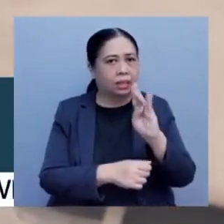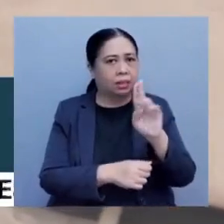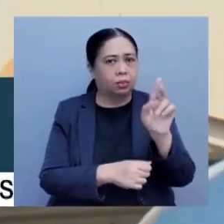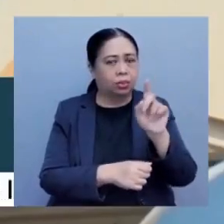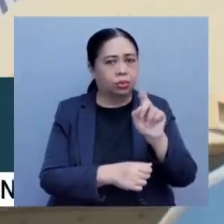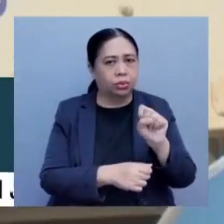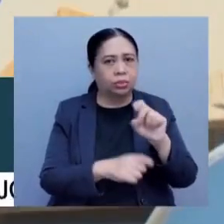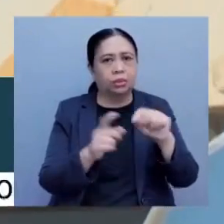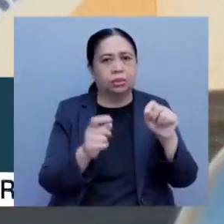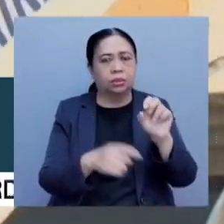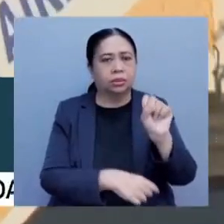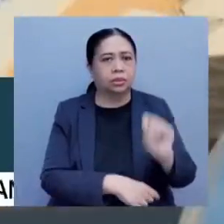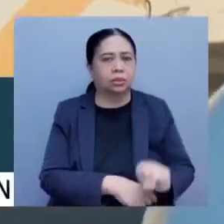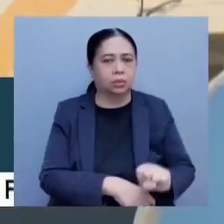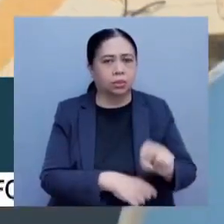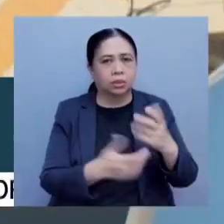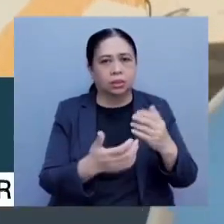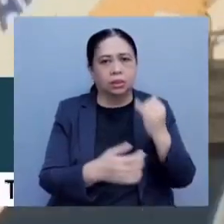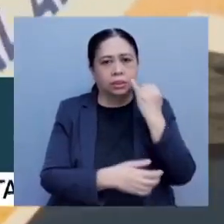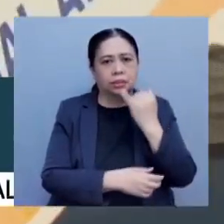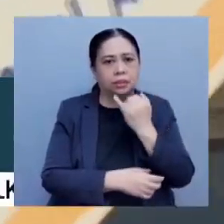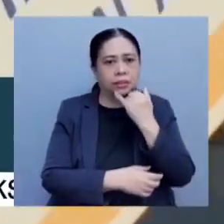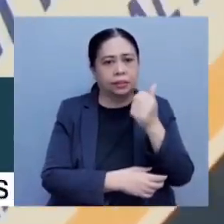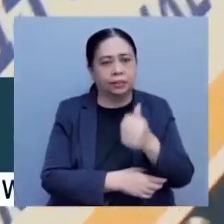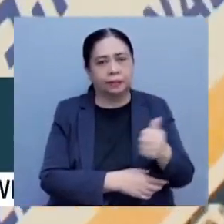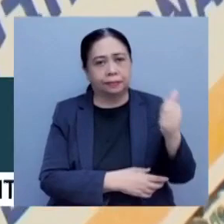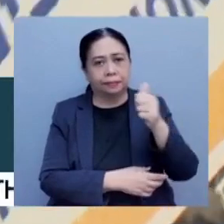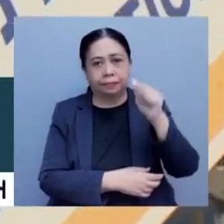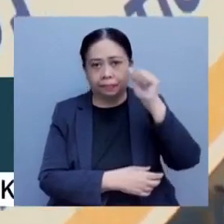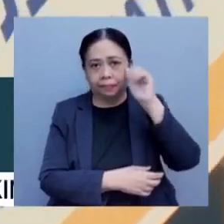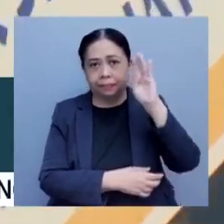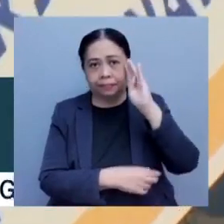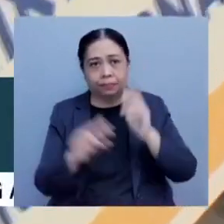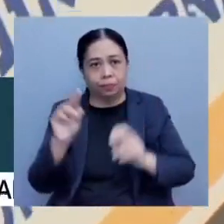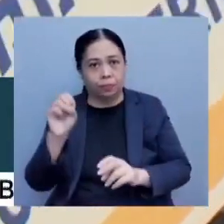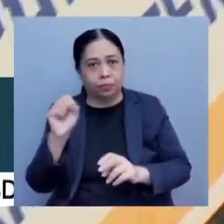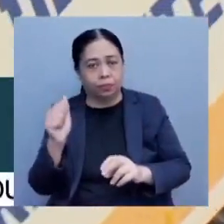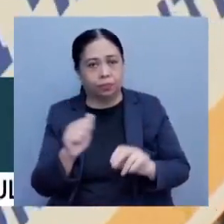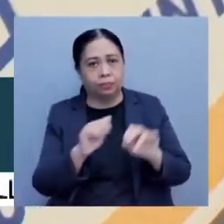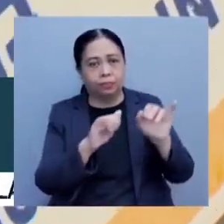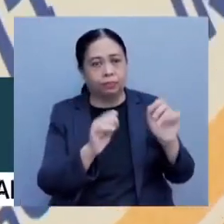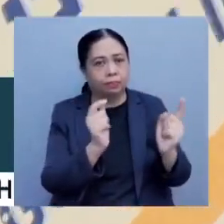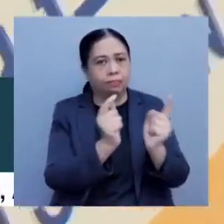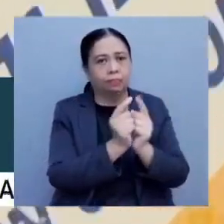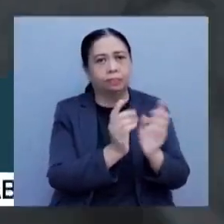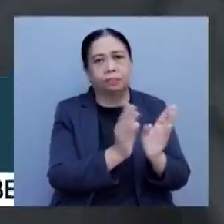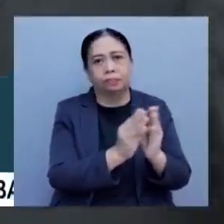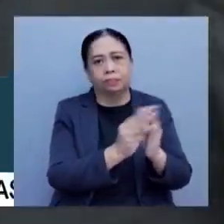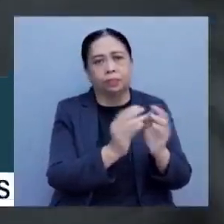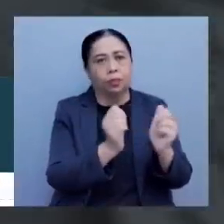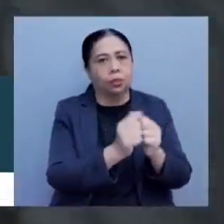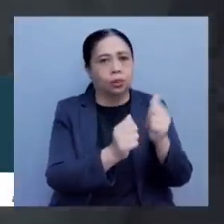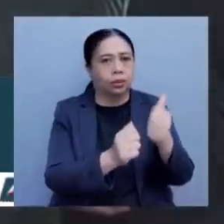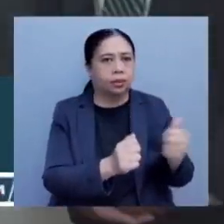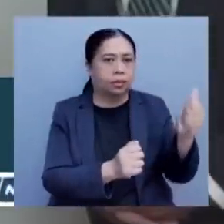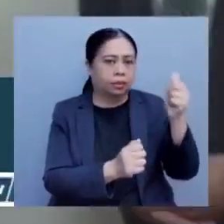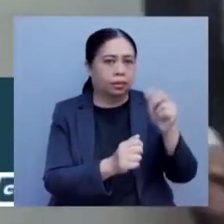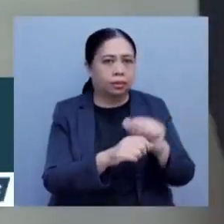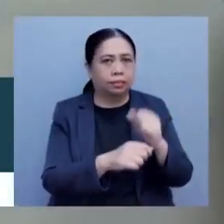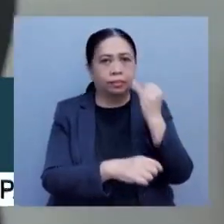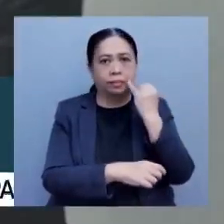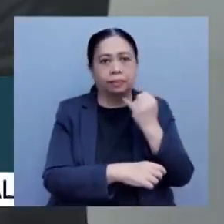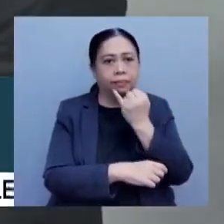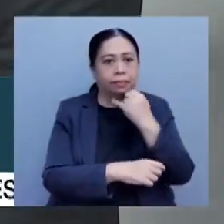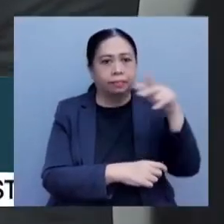Israel. Secretary of State Antony Blinken spent the day in Israel meeting with top officials, including Israeli